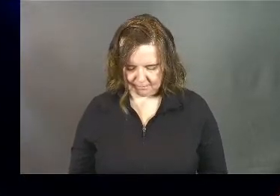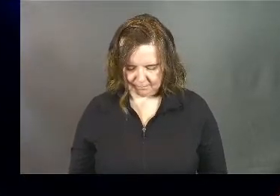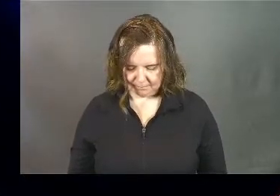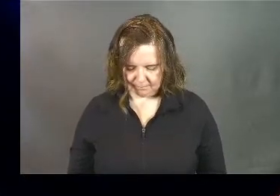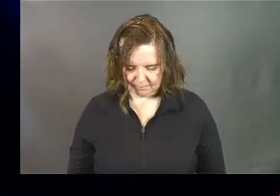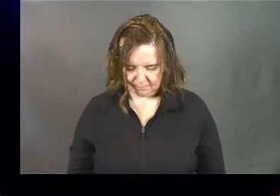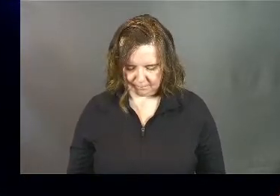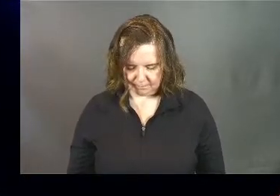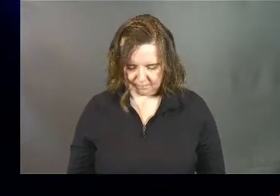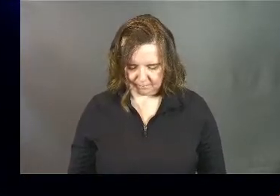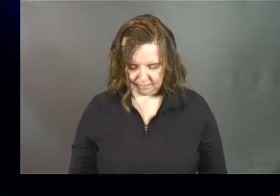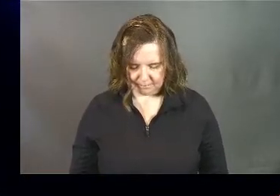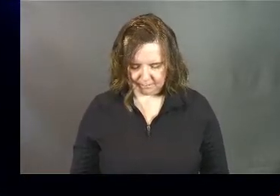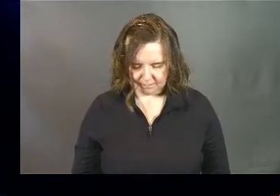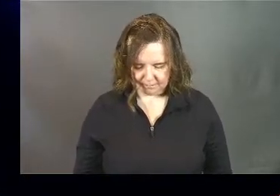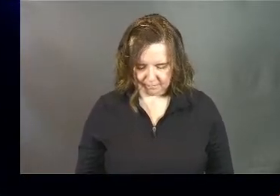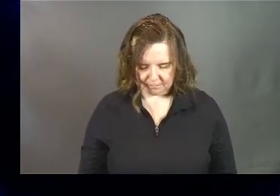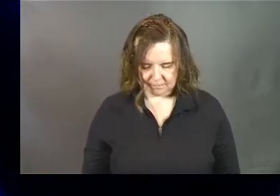relief. Amen.